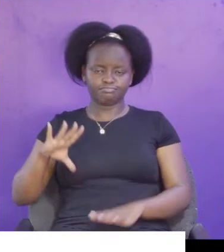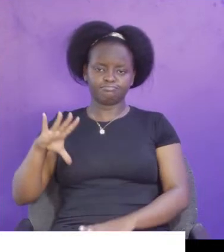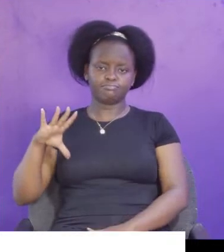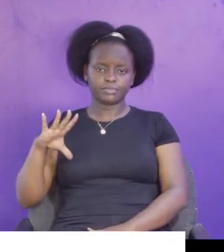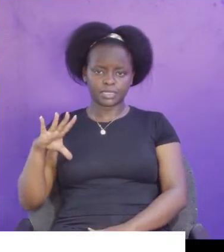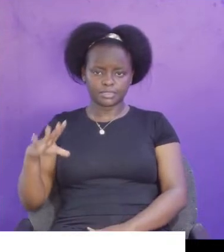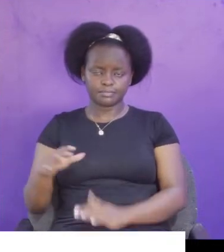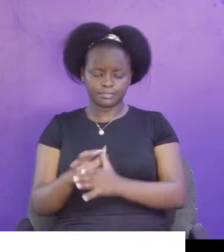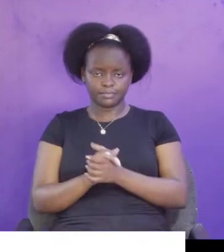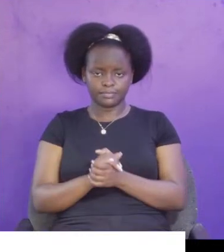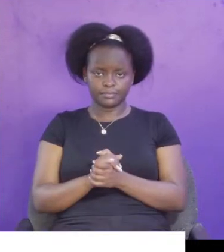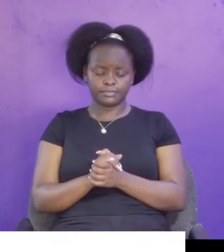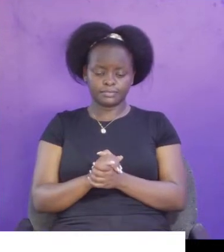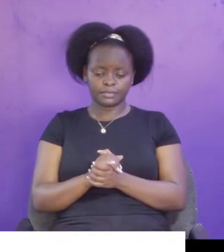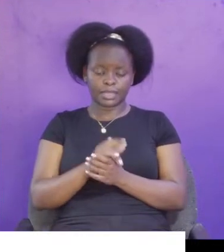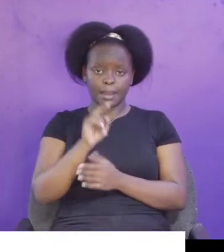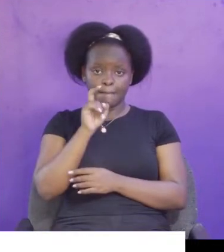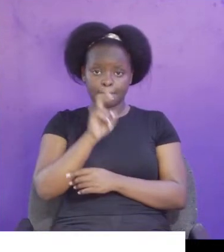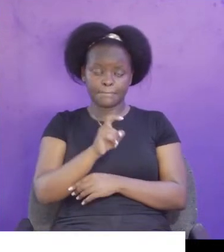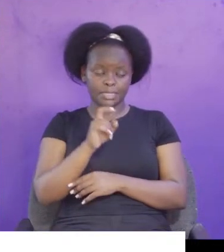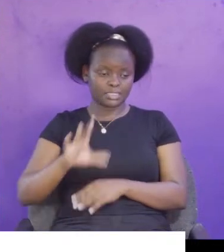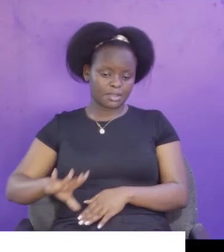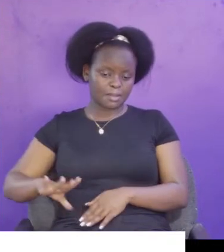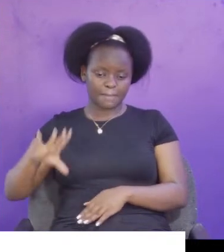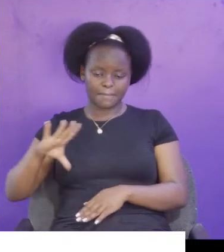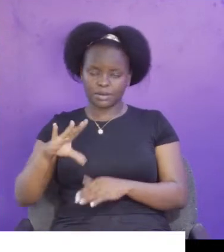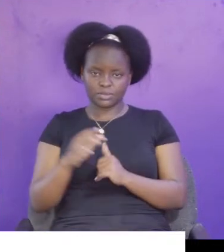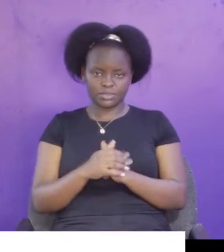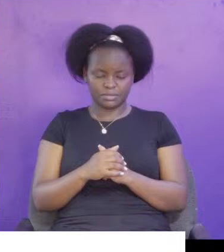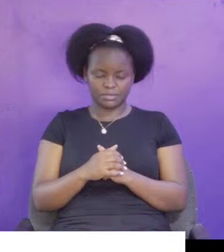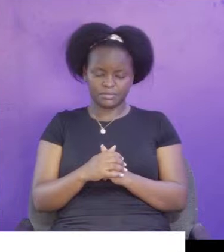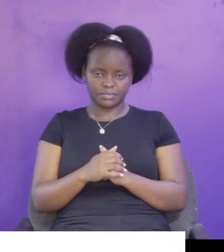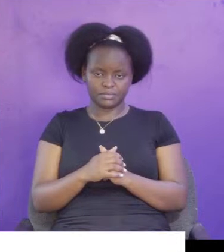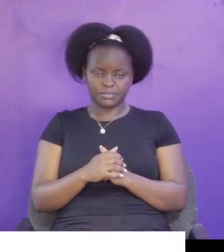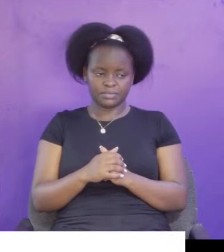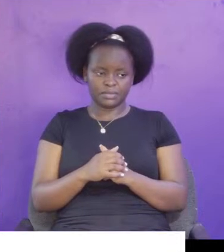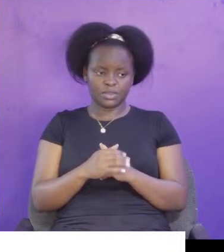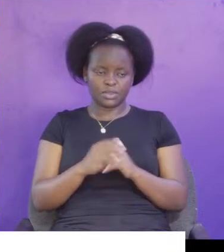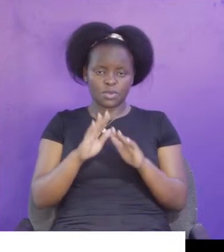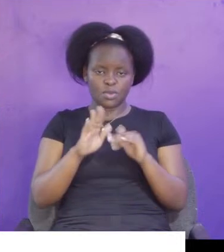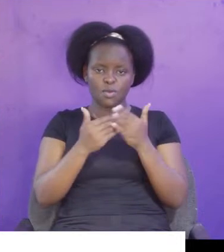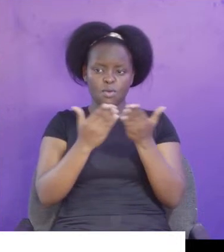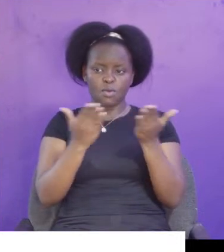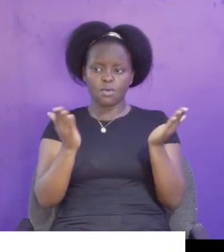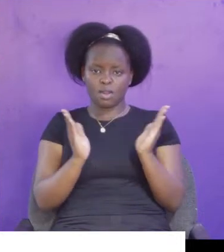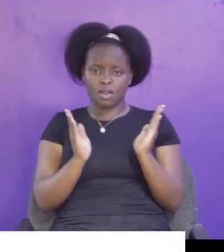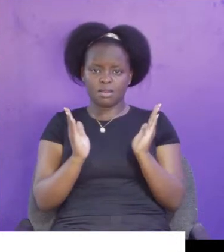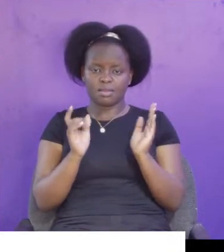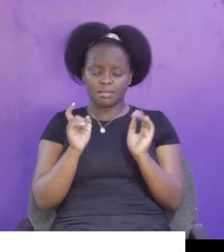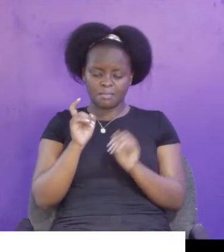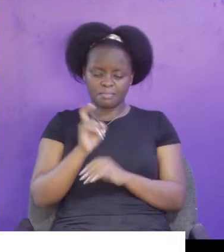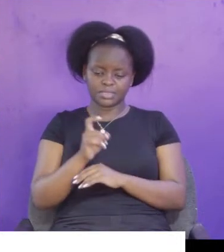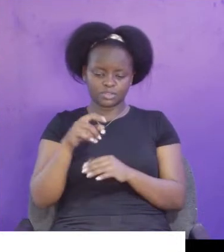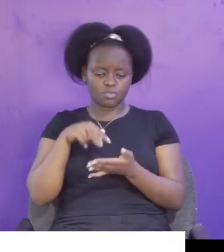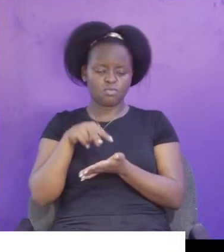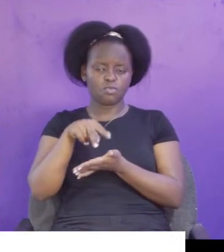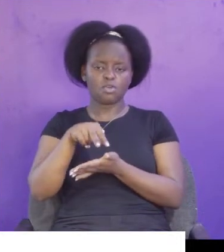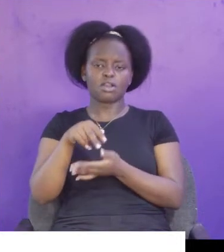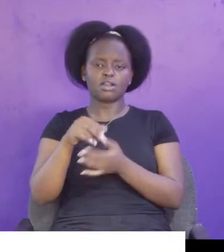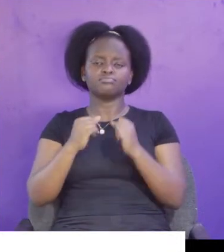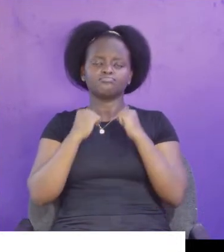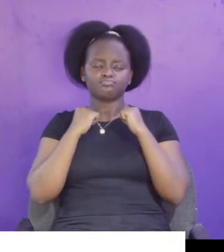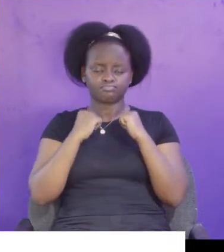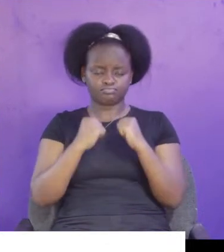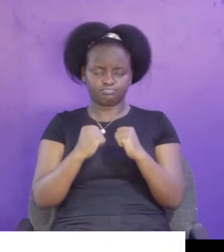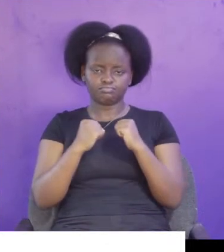And you must be proud of that. You all must also walk with your heads held high and